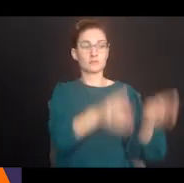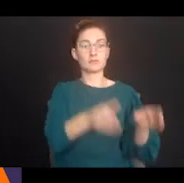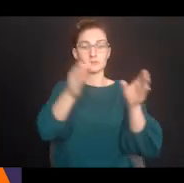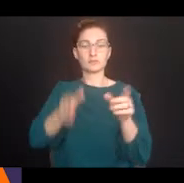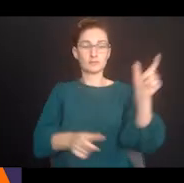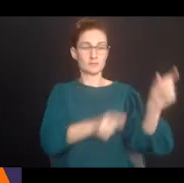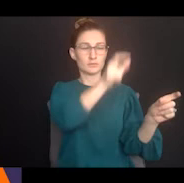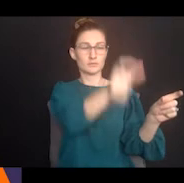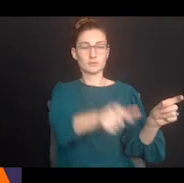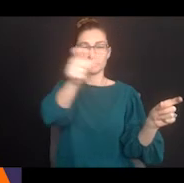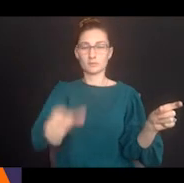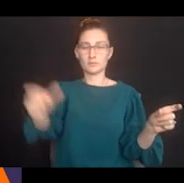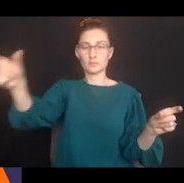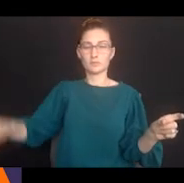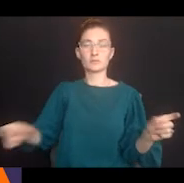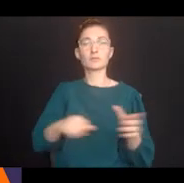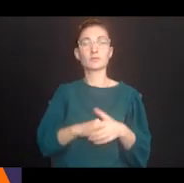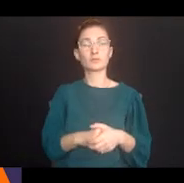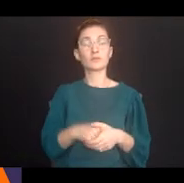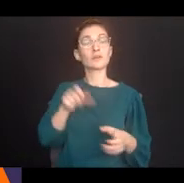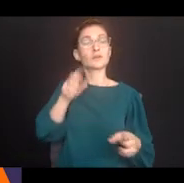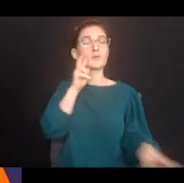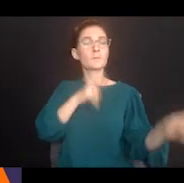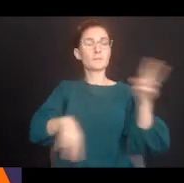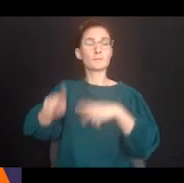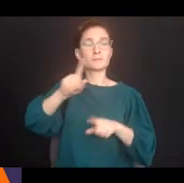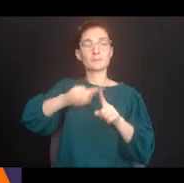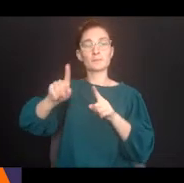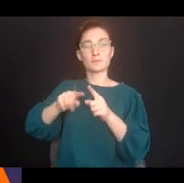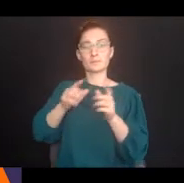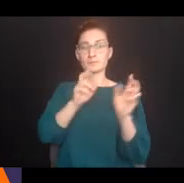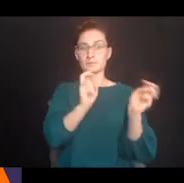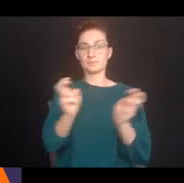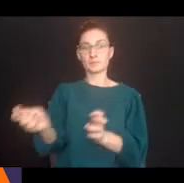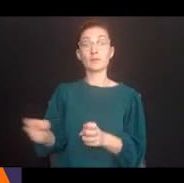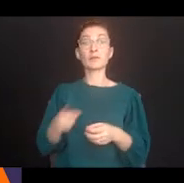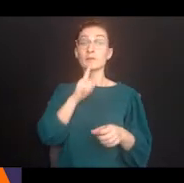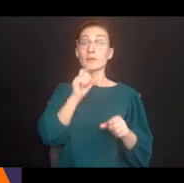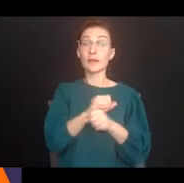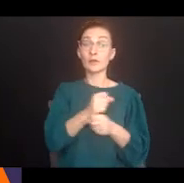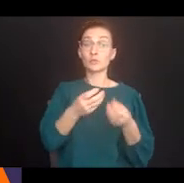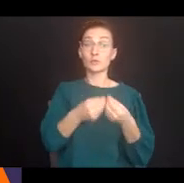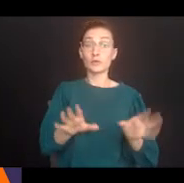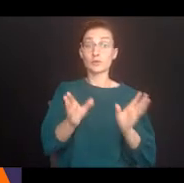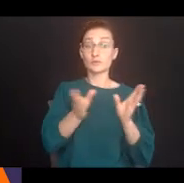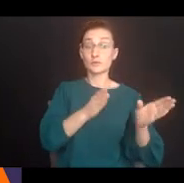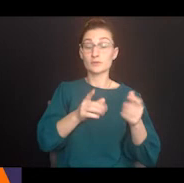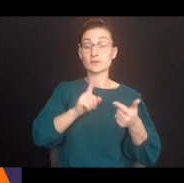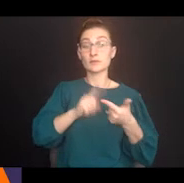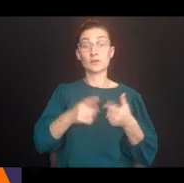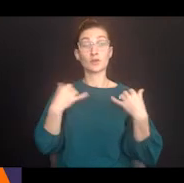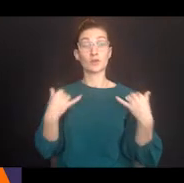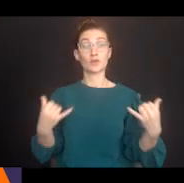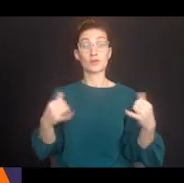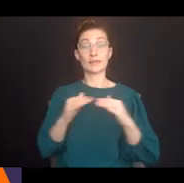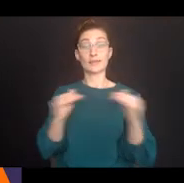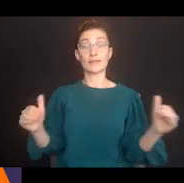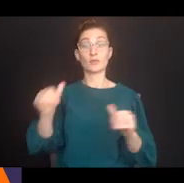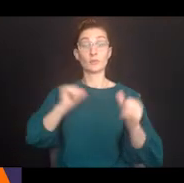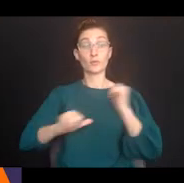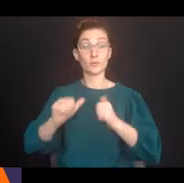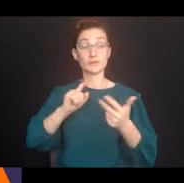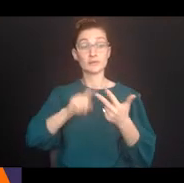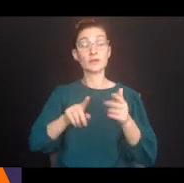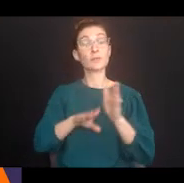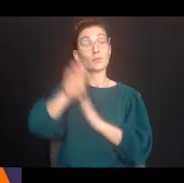evaluated on an individual basis and look at various factors such as the actual loss of services, the student's present level of